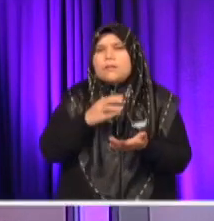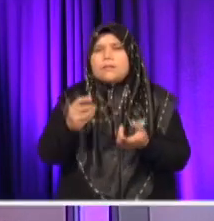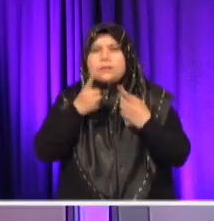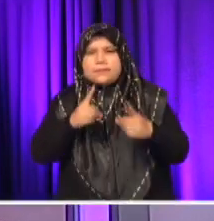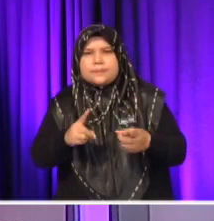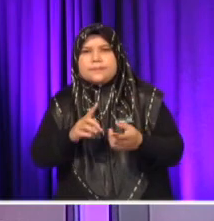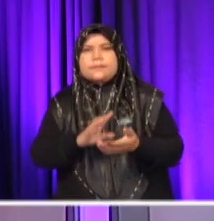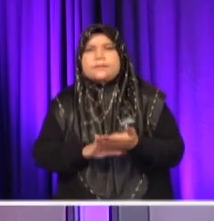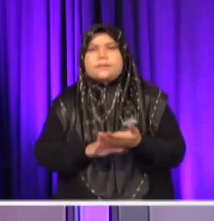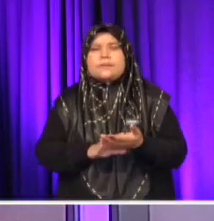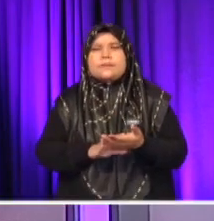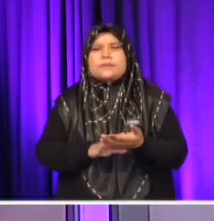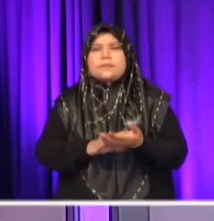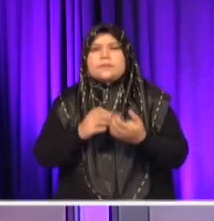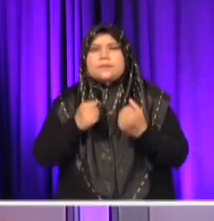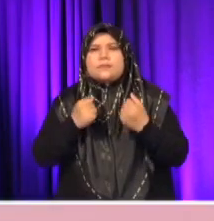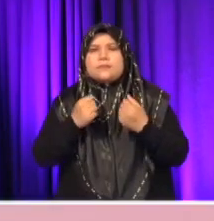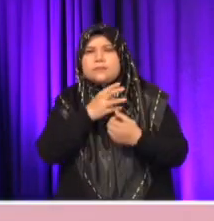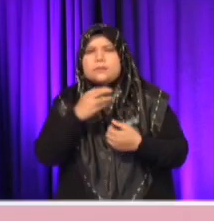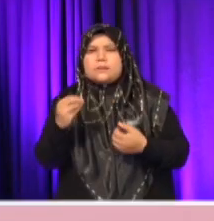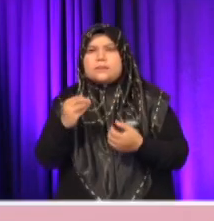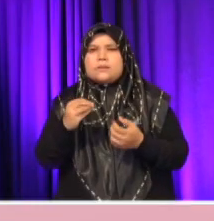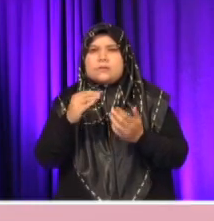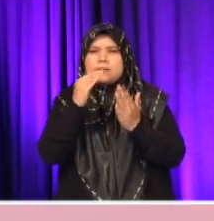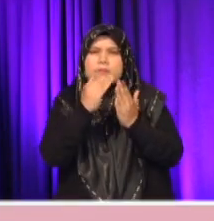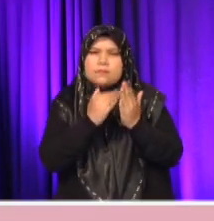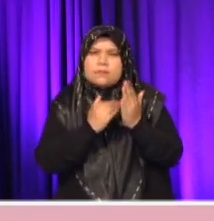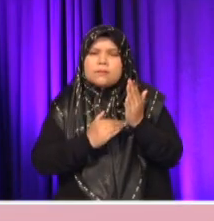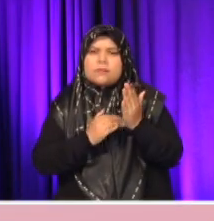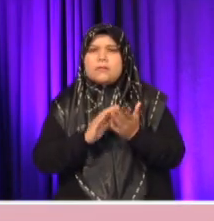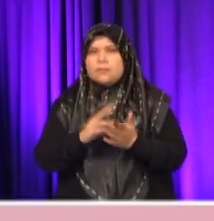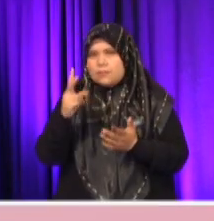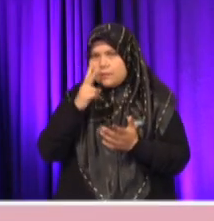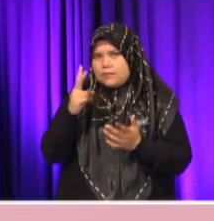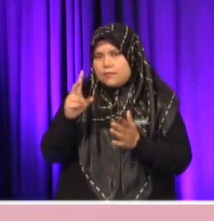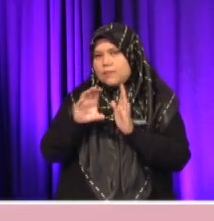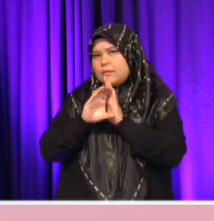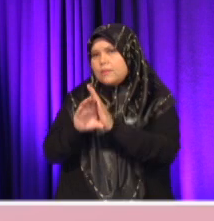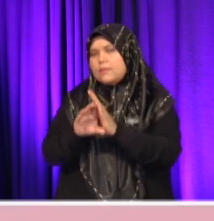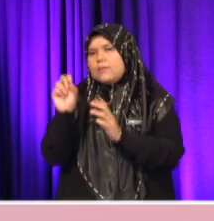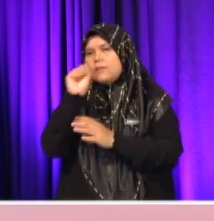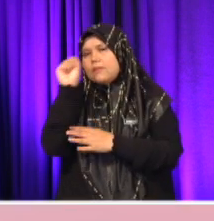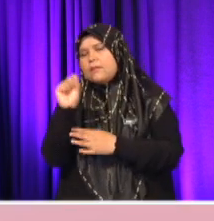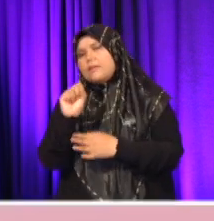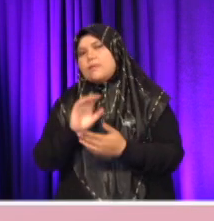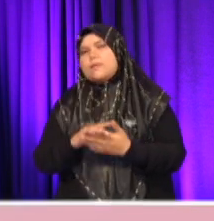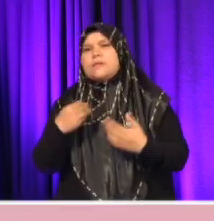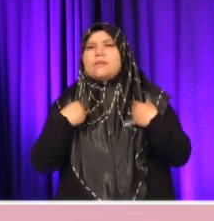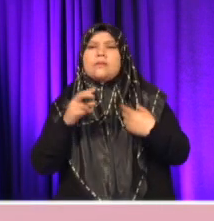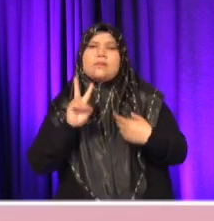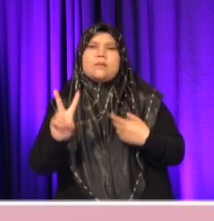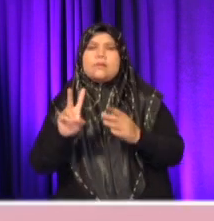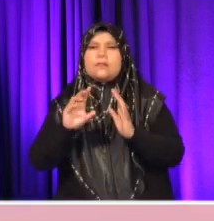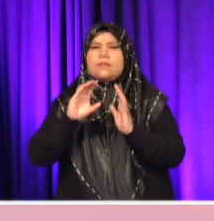this text talks about a bus service. Okay. All right, let's have a look at the sample questions. Okay, you've got 2 samples